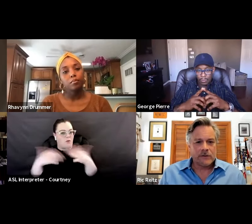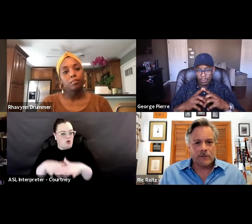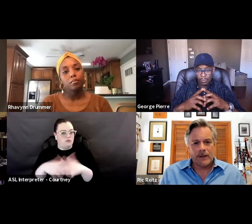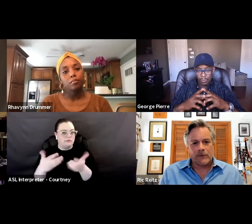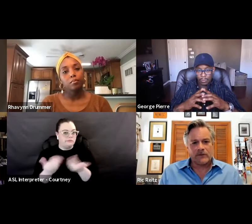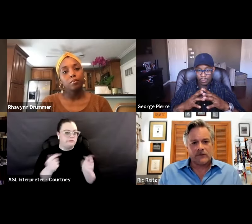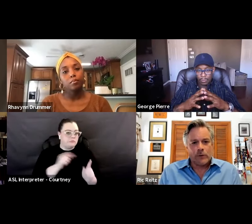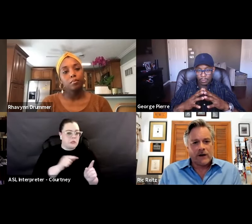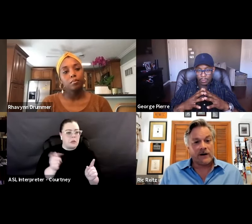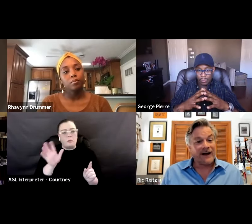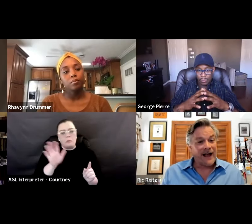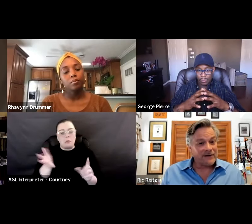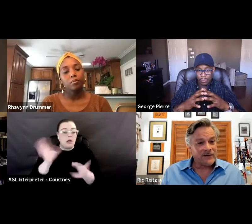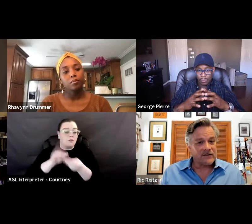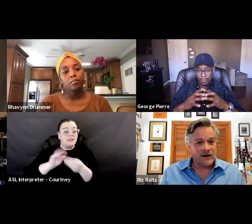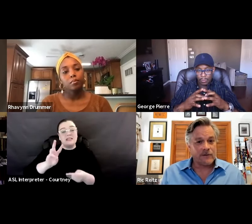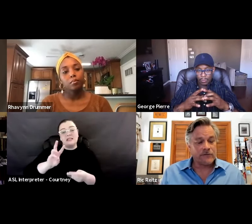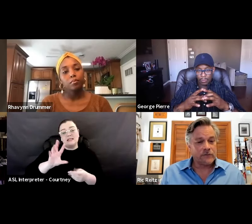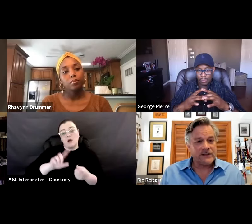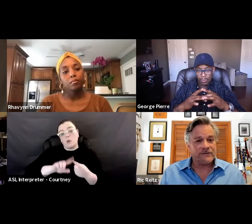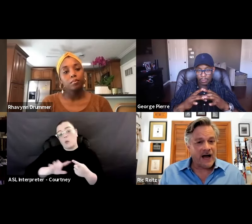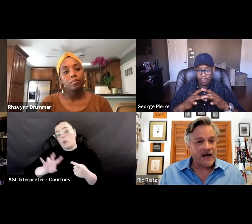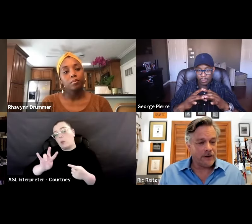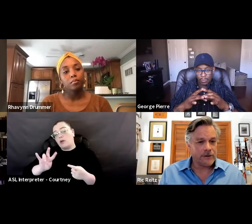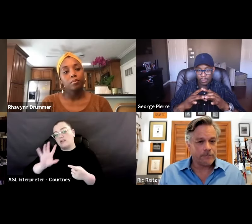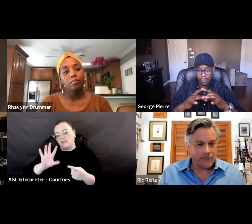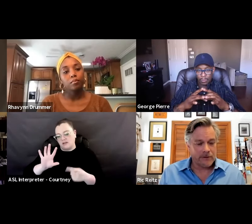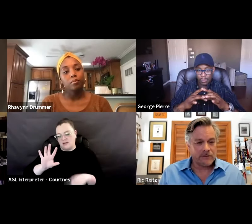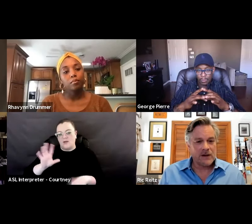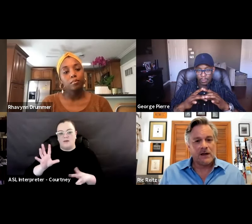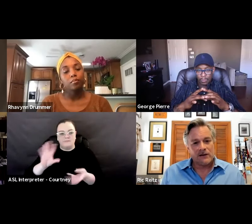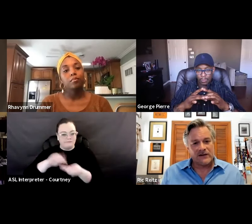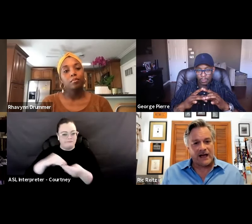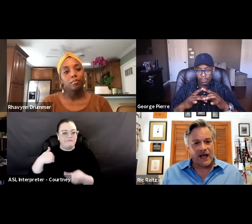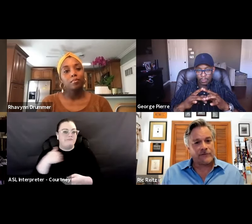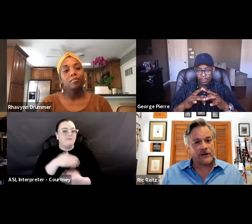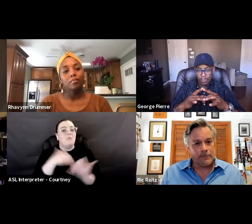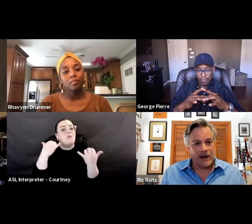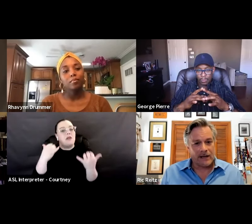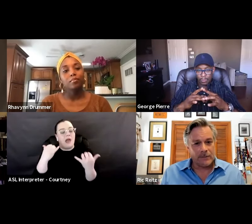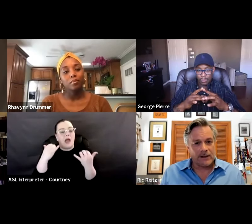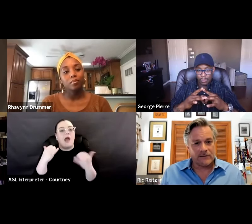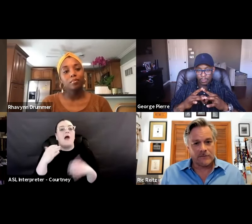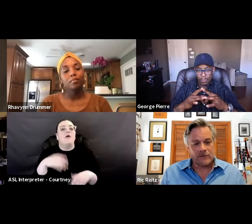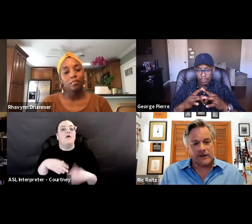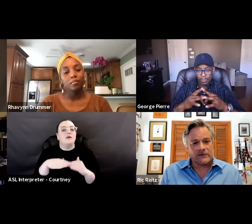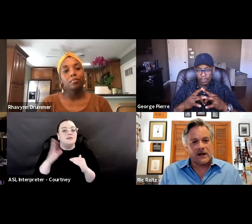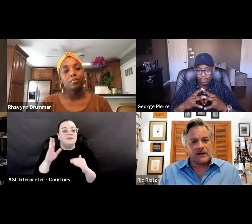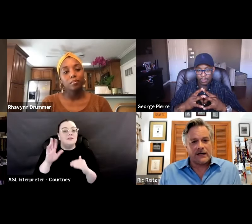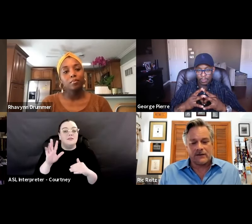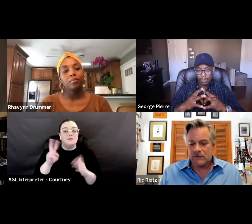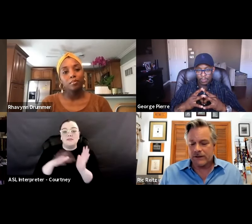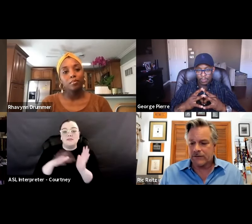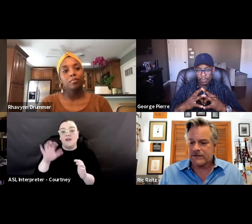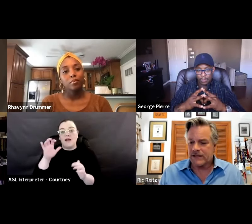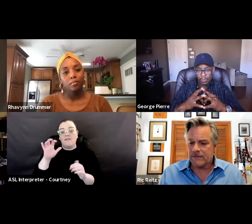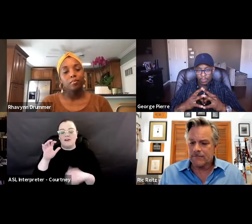700 total members. We are in excess now of 2,500 members, SAG-AFTRA combined, because of course we